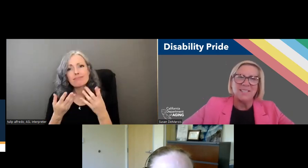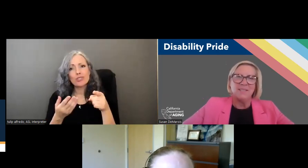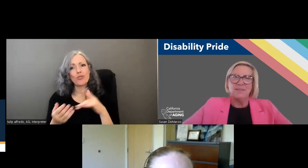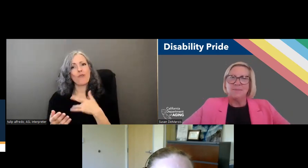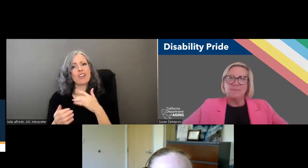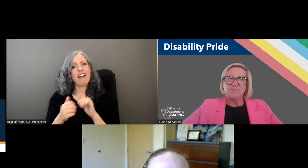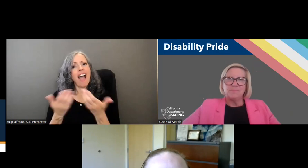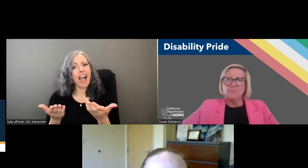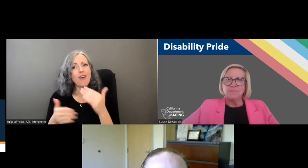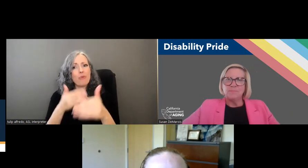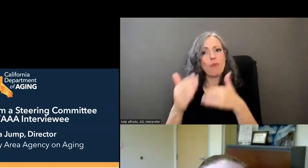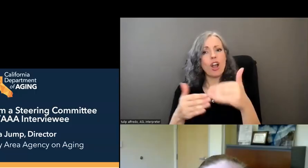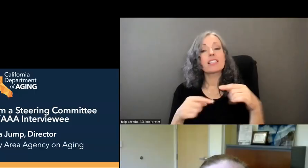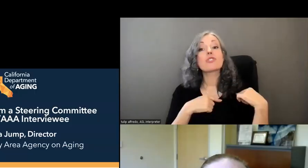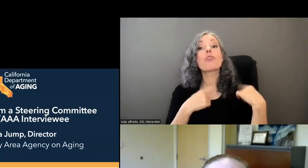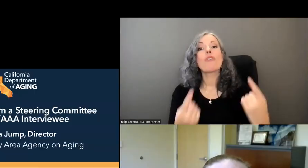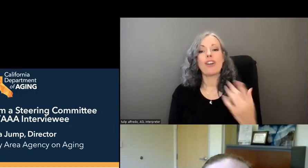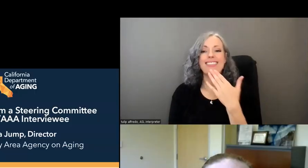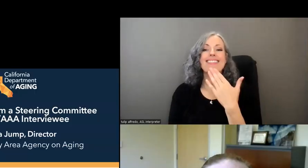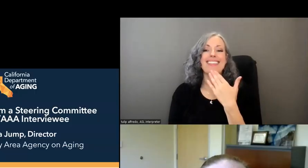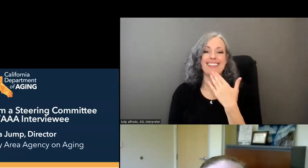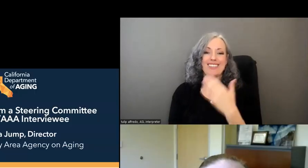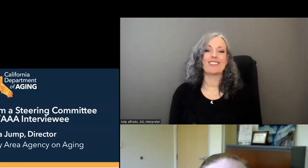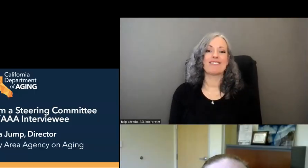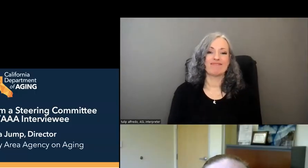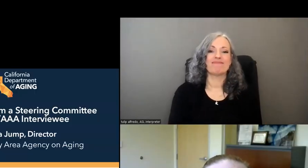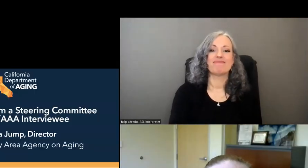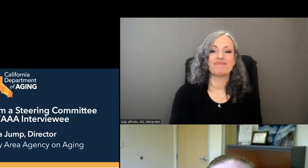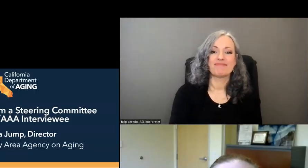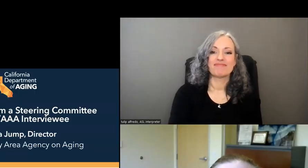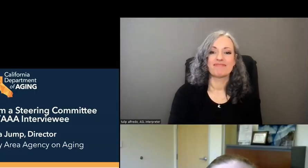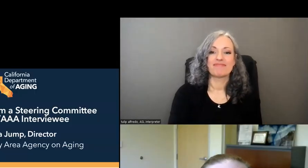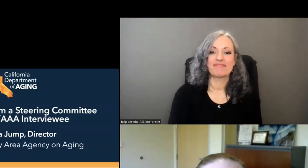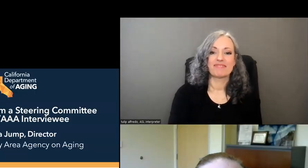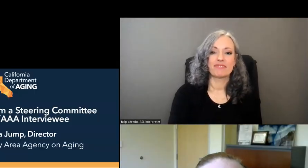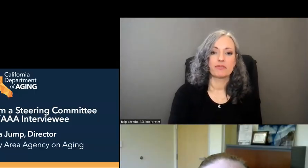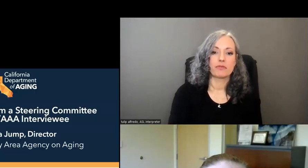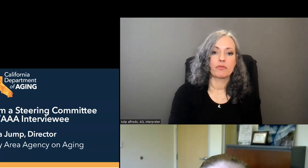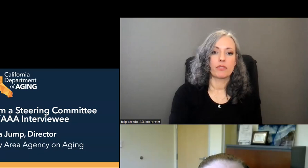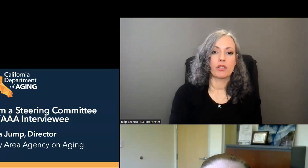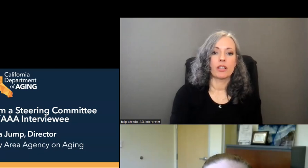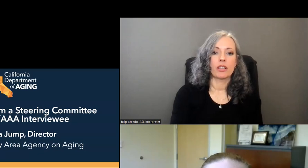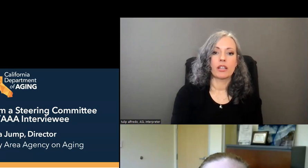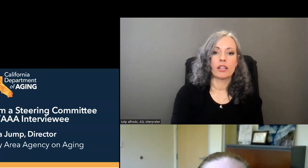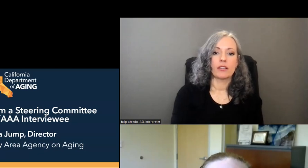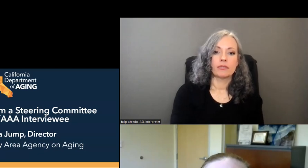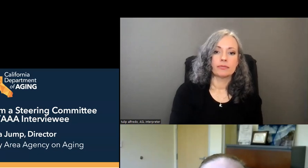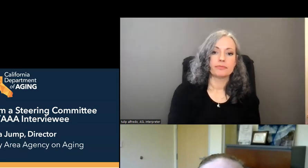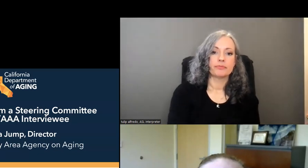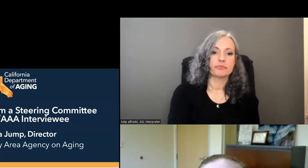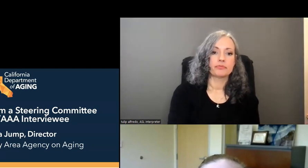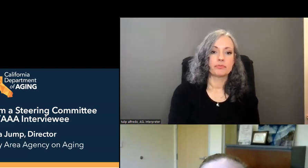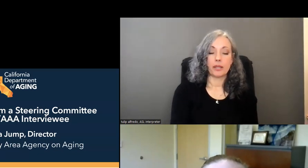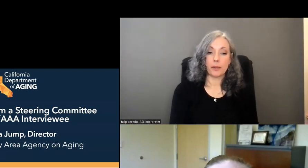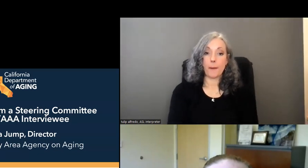process thank you um susan and i would just on behalf of the area agencies on aging and as a member